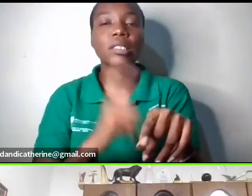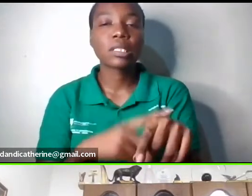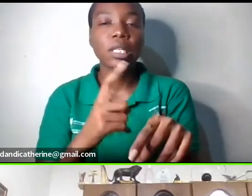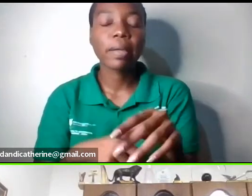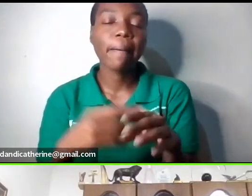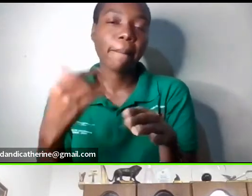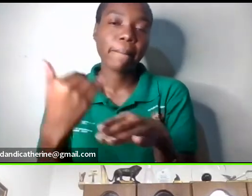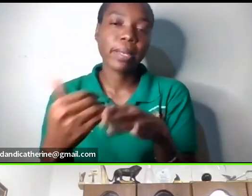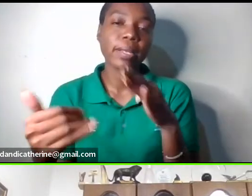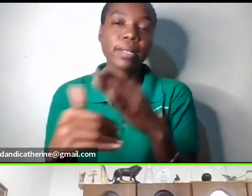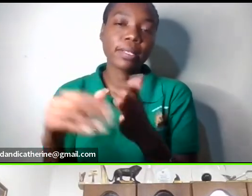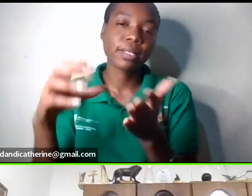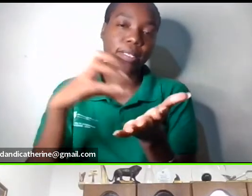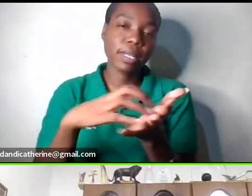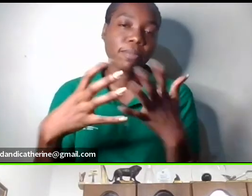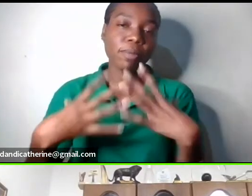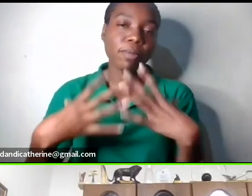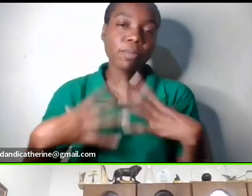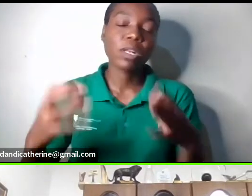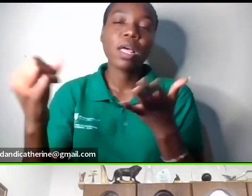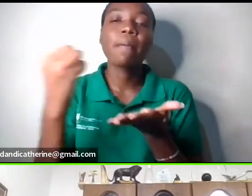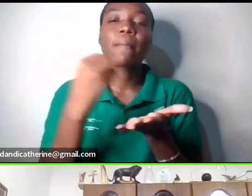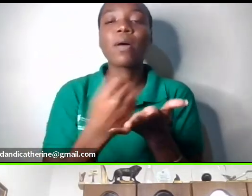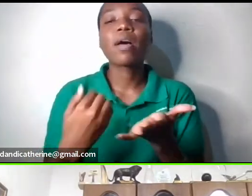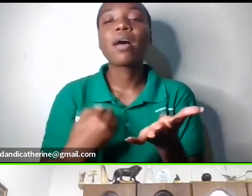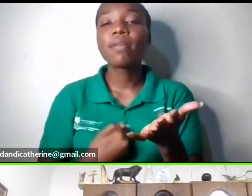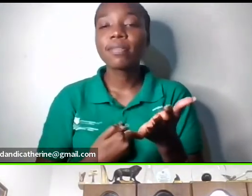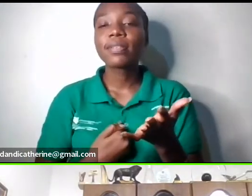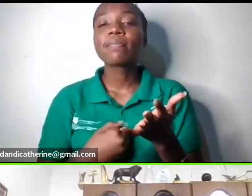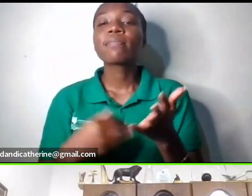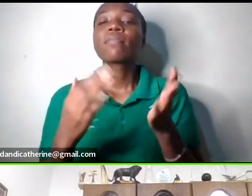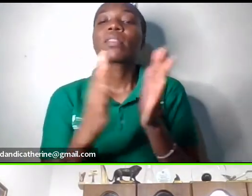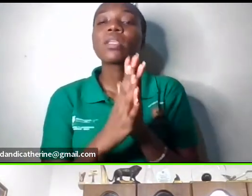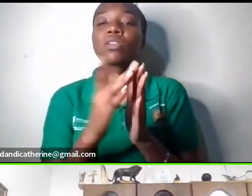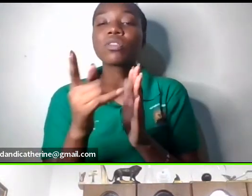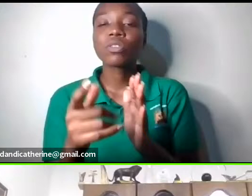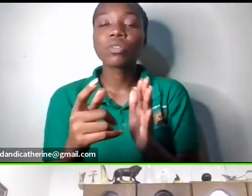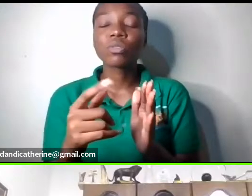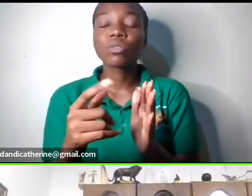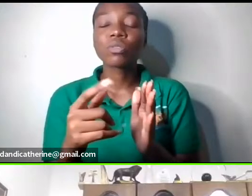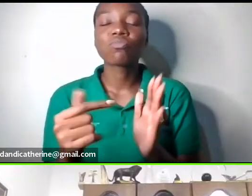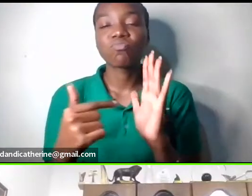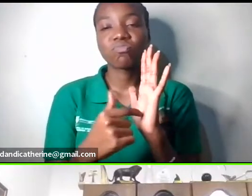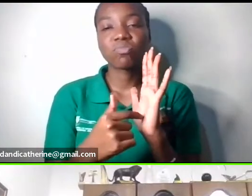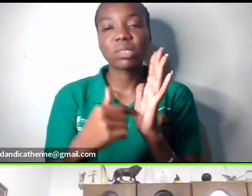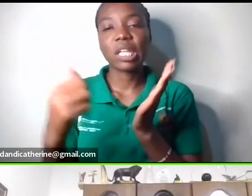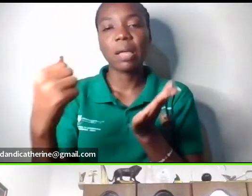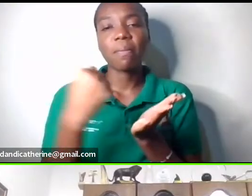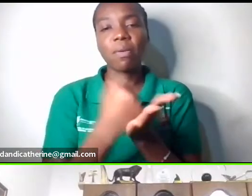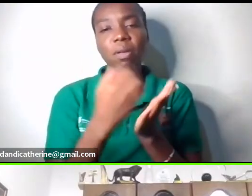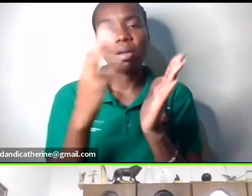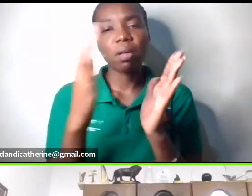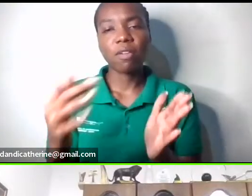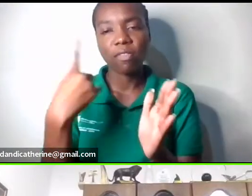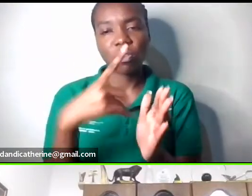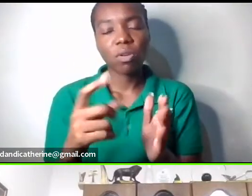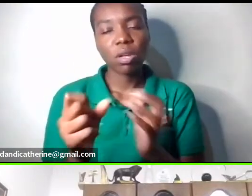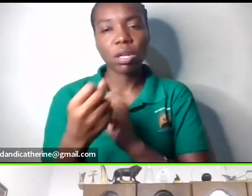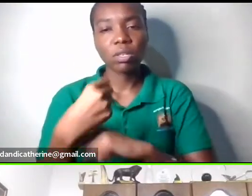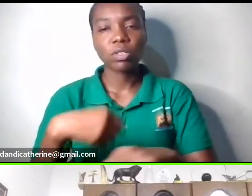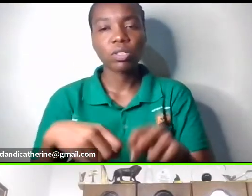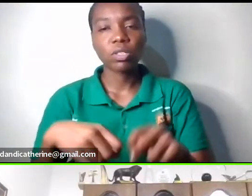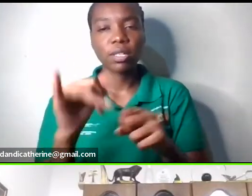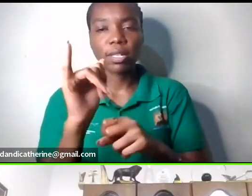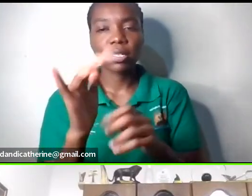you're employing people, and you're allowing local players to also partake in developing their skills and